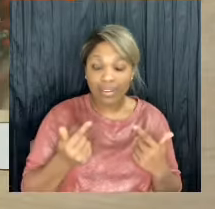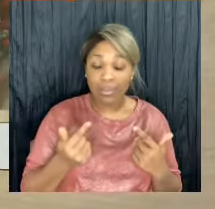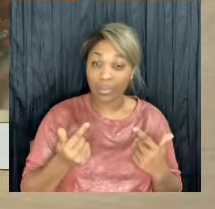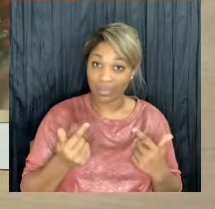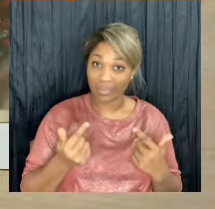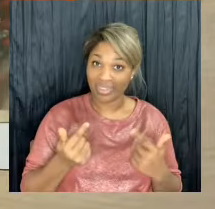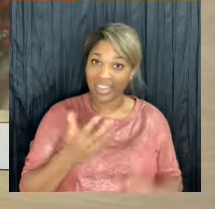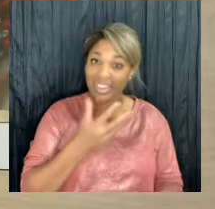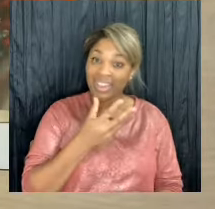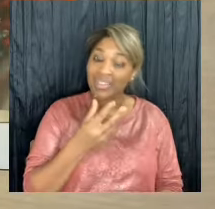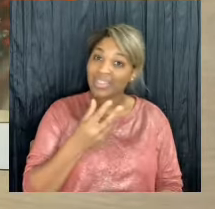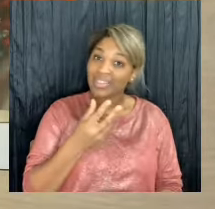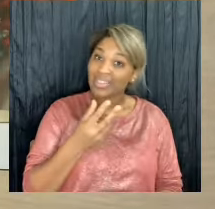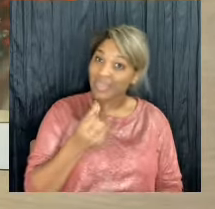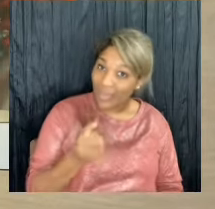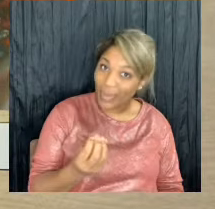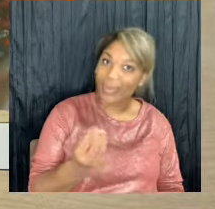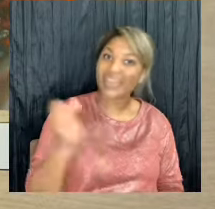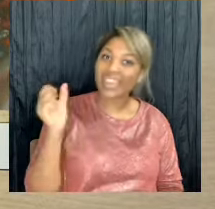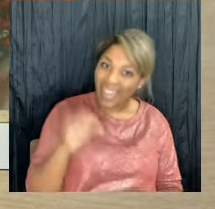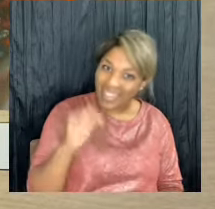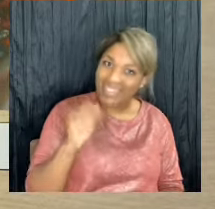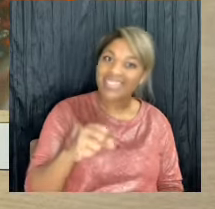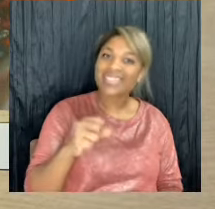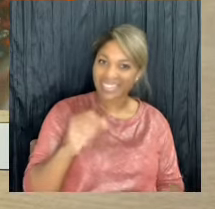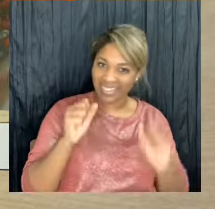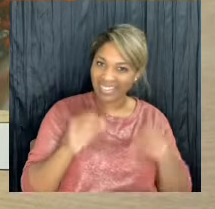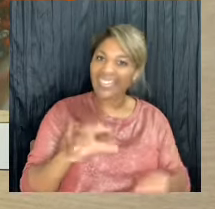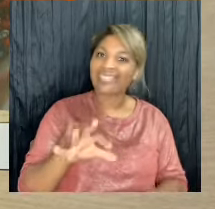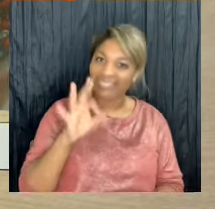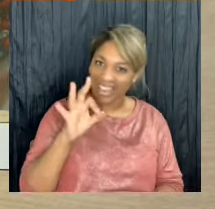And so, yes, you can find an